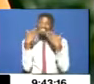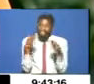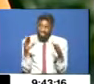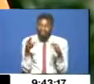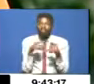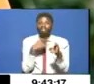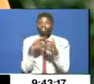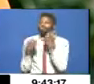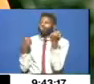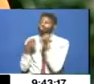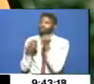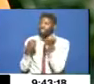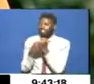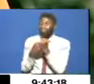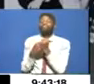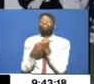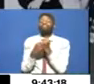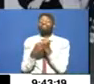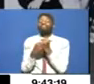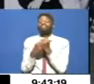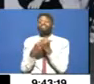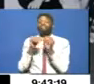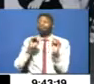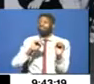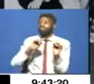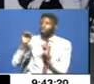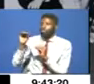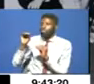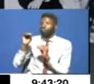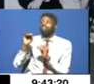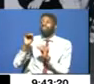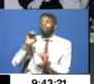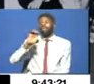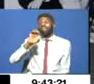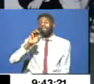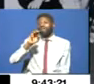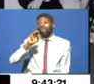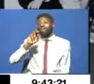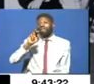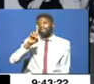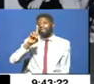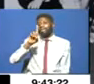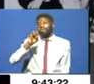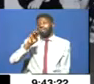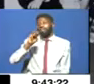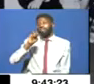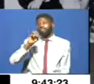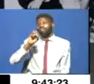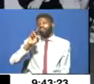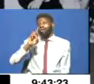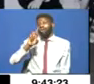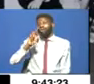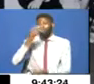scholarship to go to Edinburgh University. Why Edinburgh University? Because at that time, in